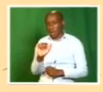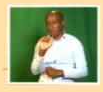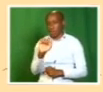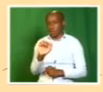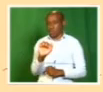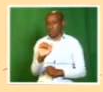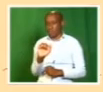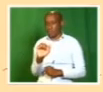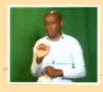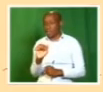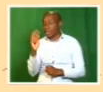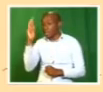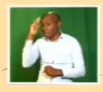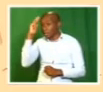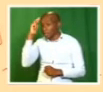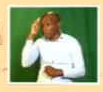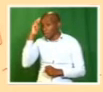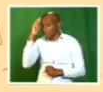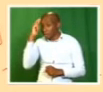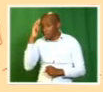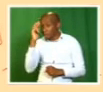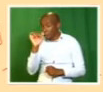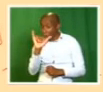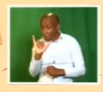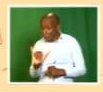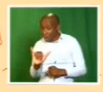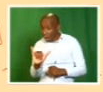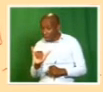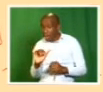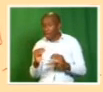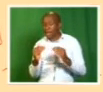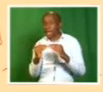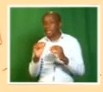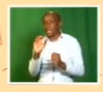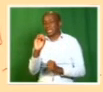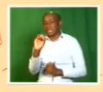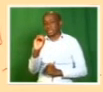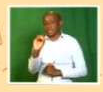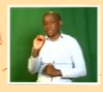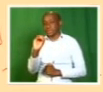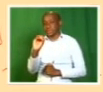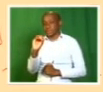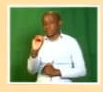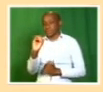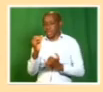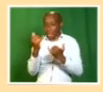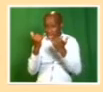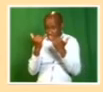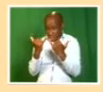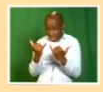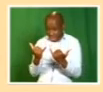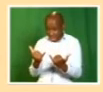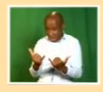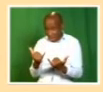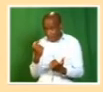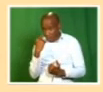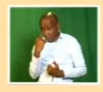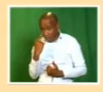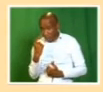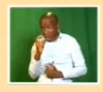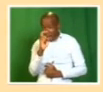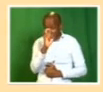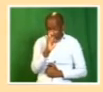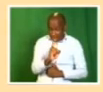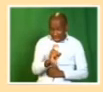the x-intercept, we said here y is equals to 0. So hence, now what we are getting is the x